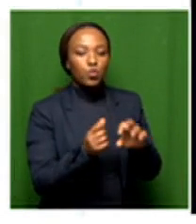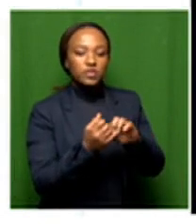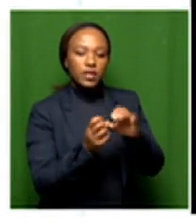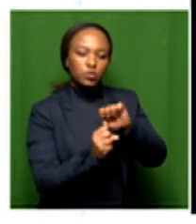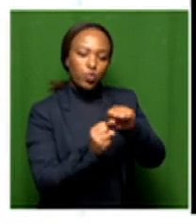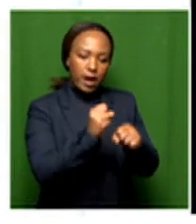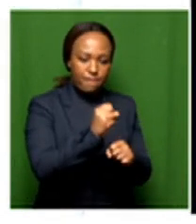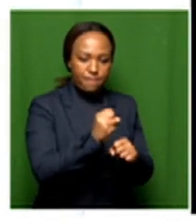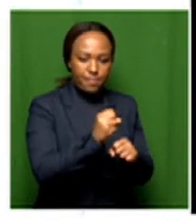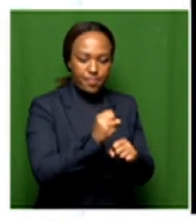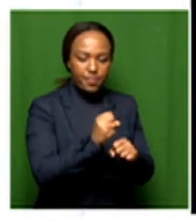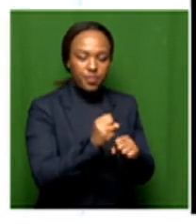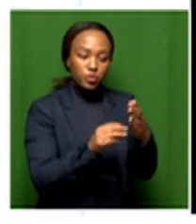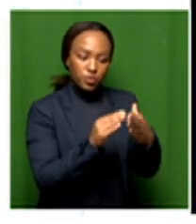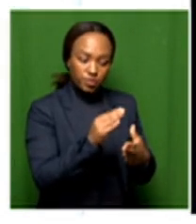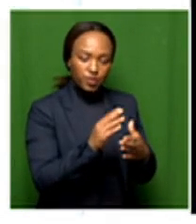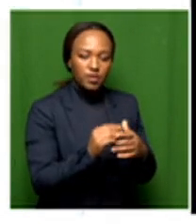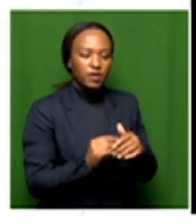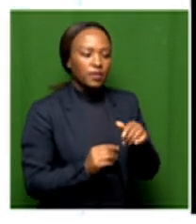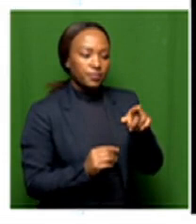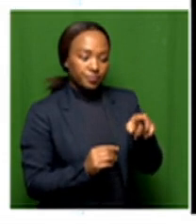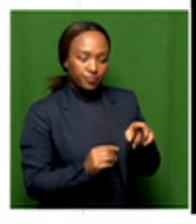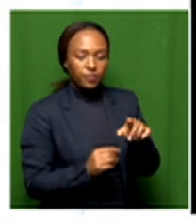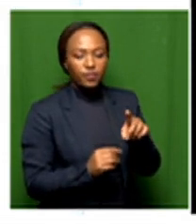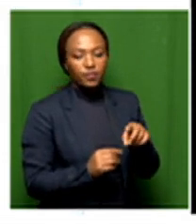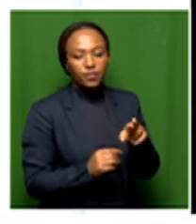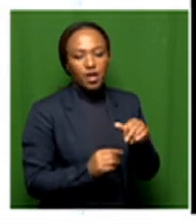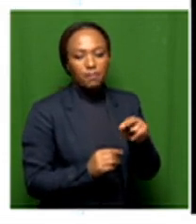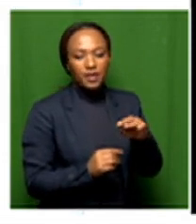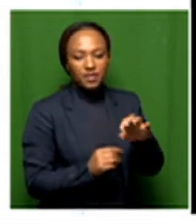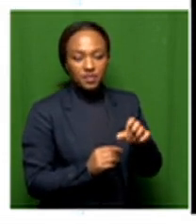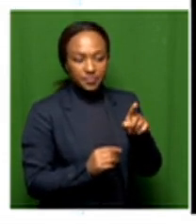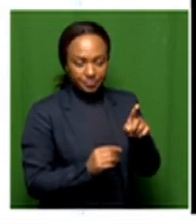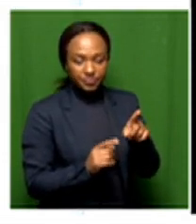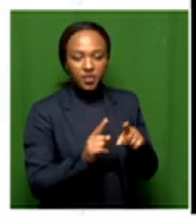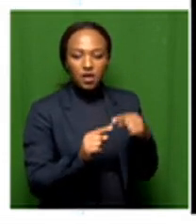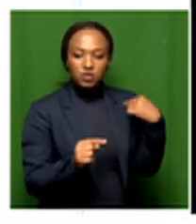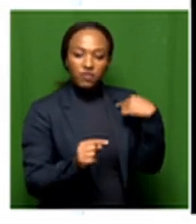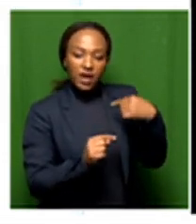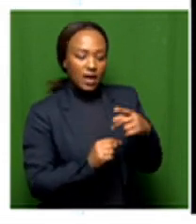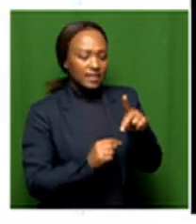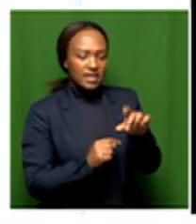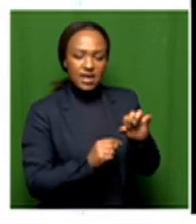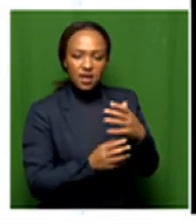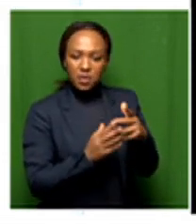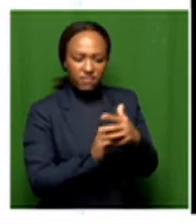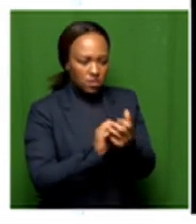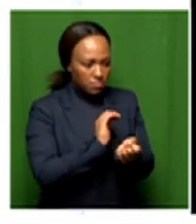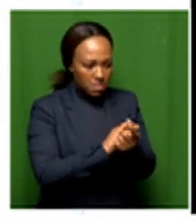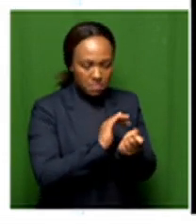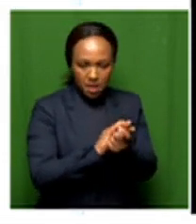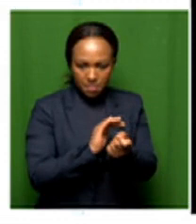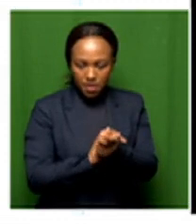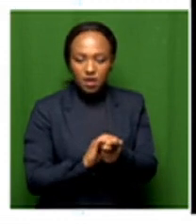now, Prince, the way forward for the Democratic Alliance, given what has been going on here. So